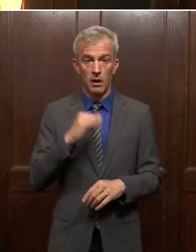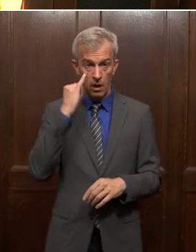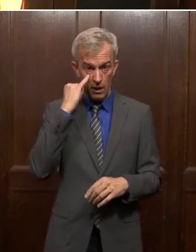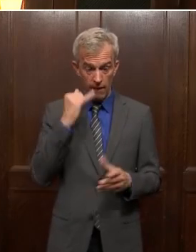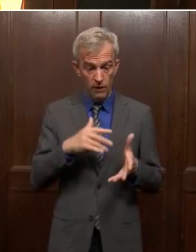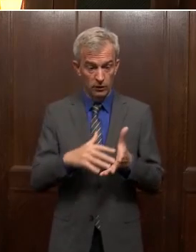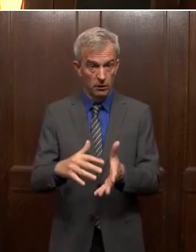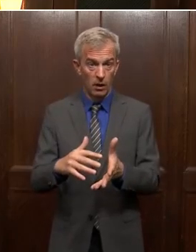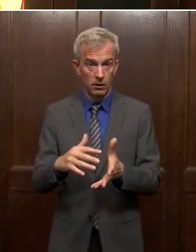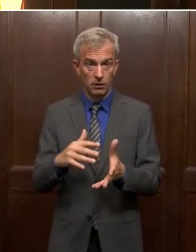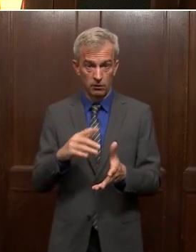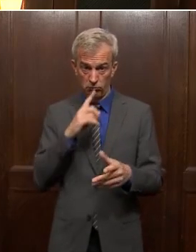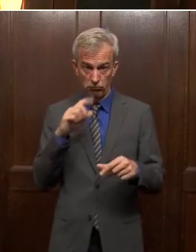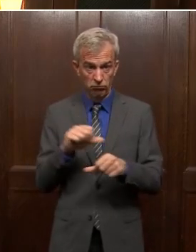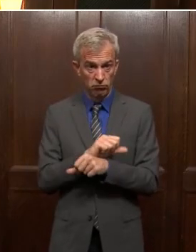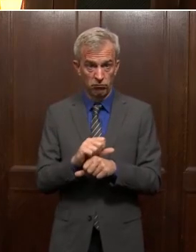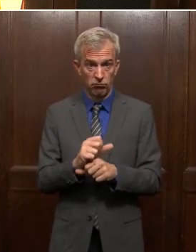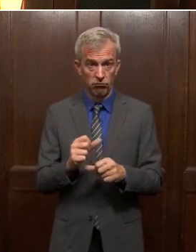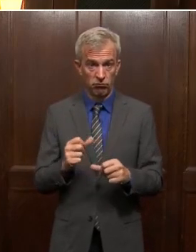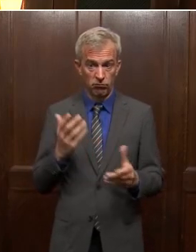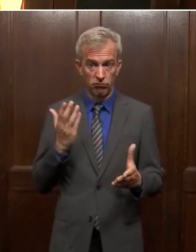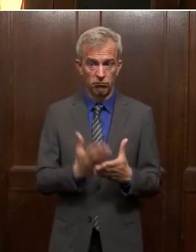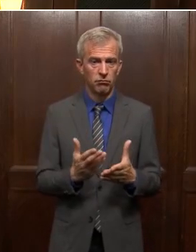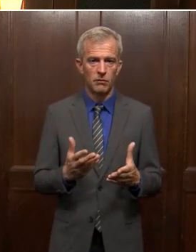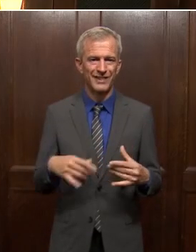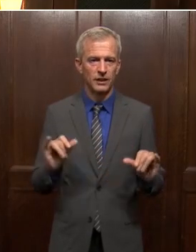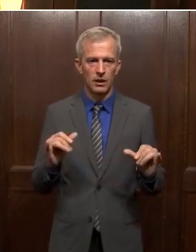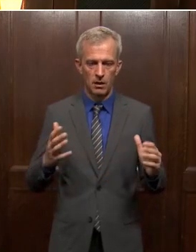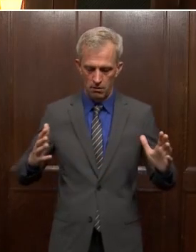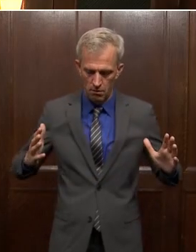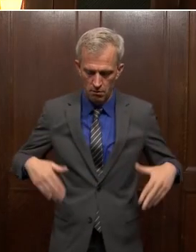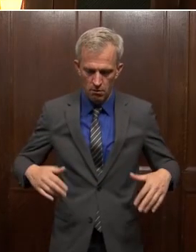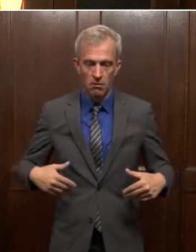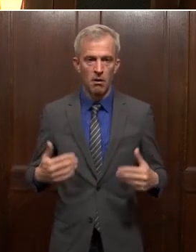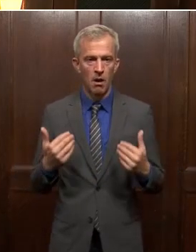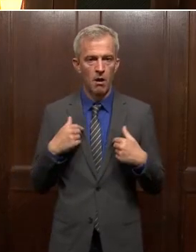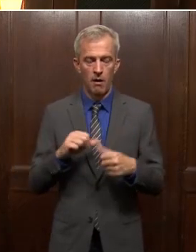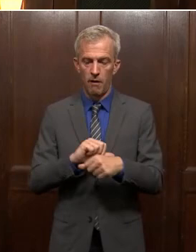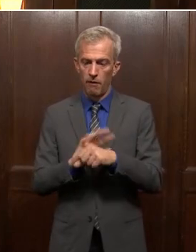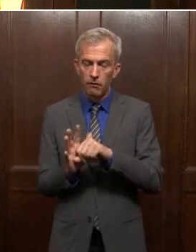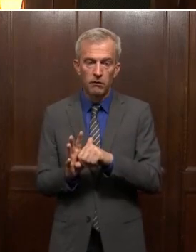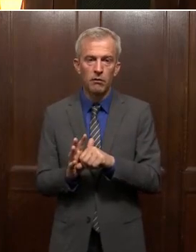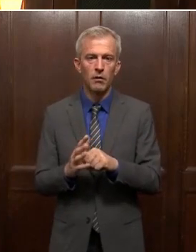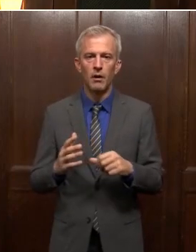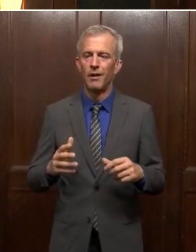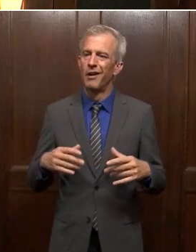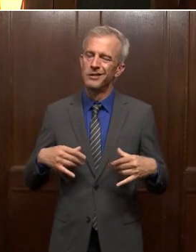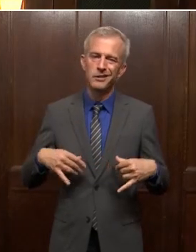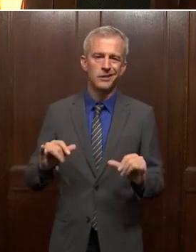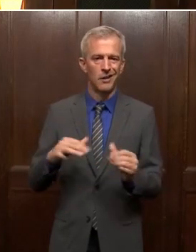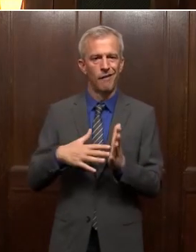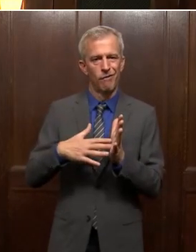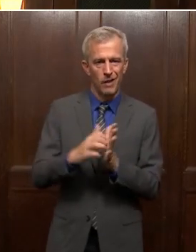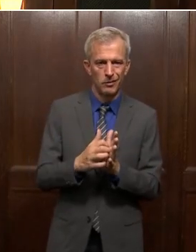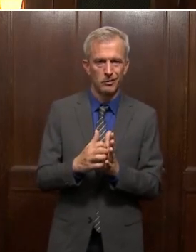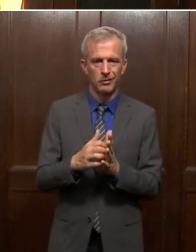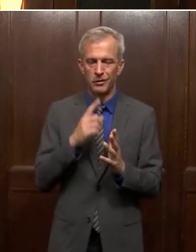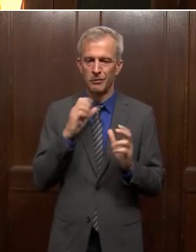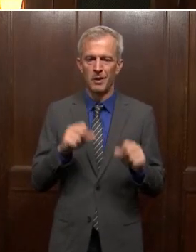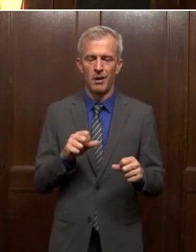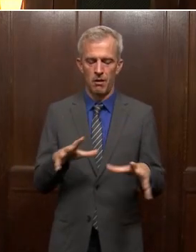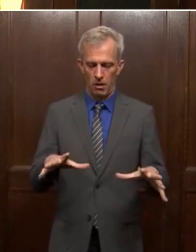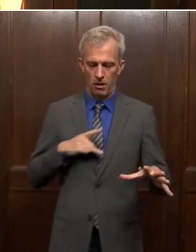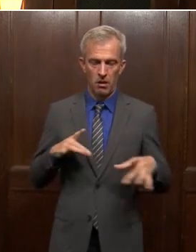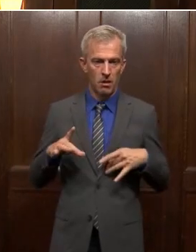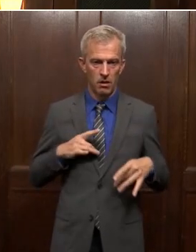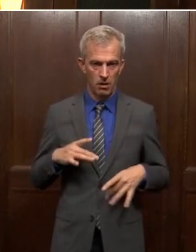is representative, still do not have that, do not have any potential immunity, and are still vulnerable to being able to catch